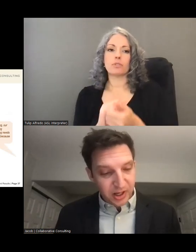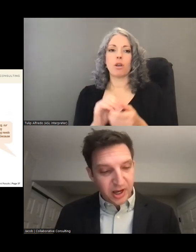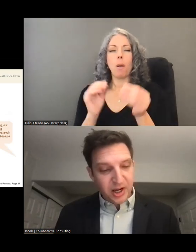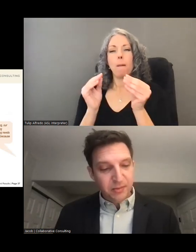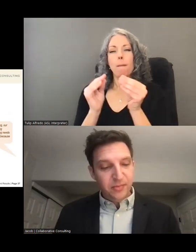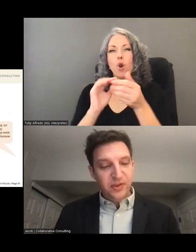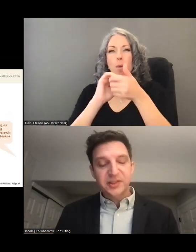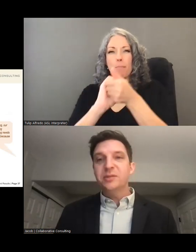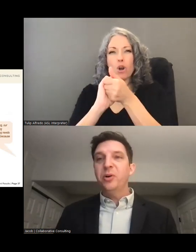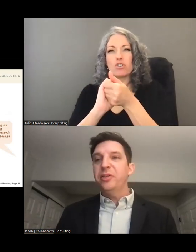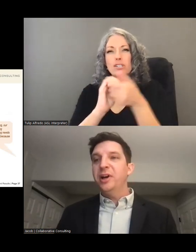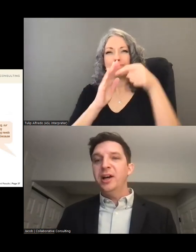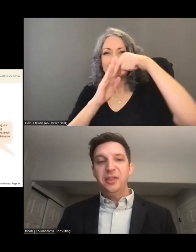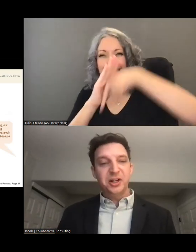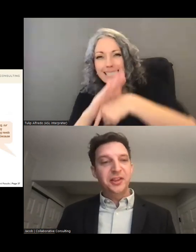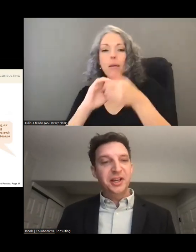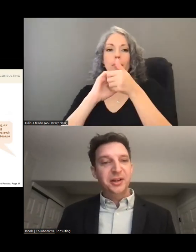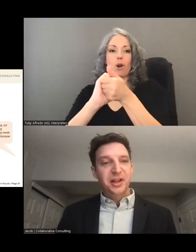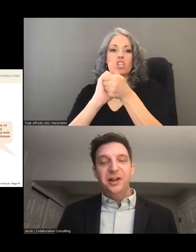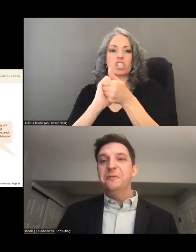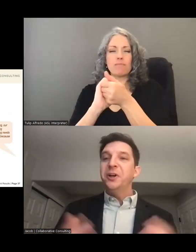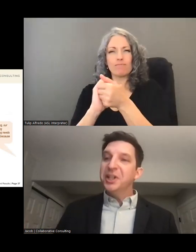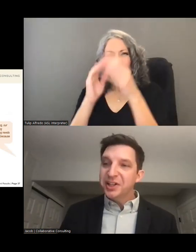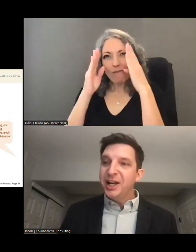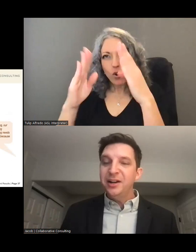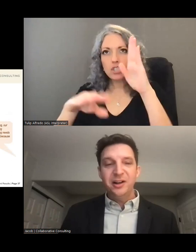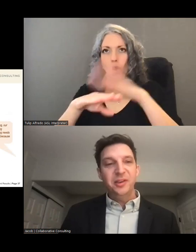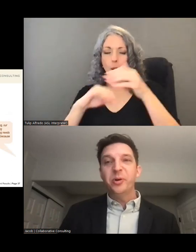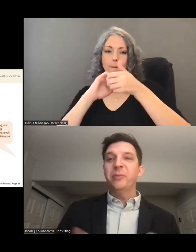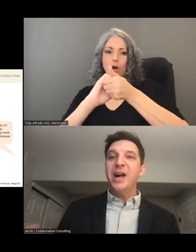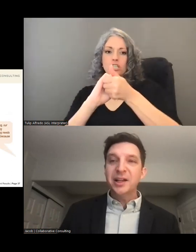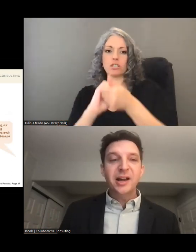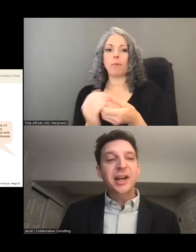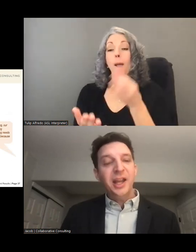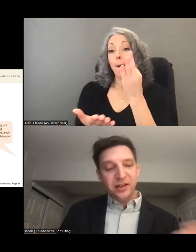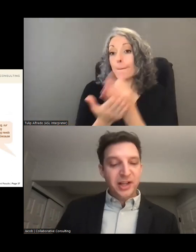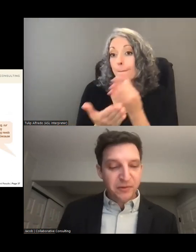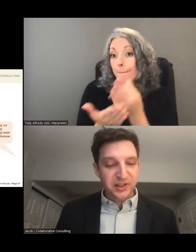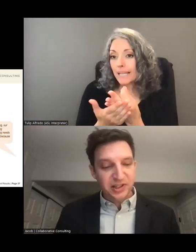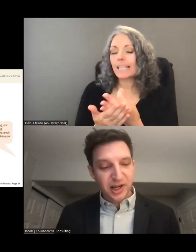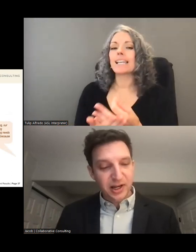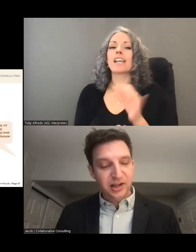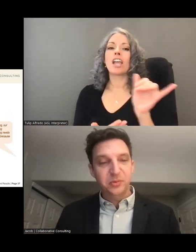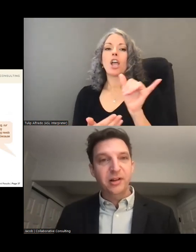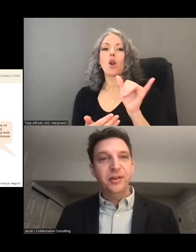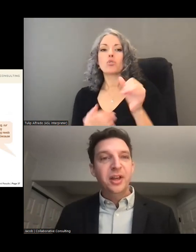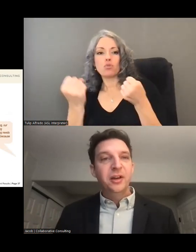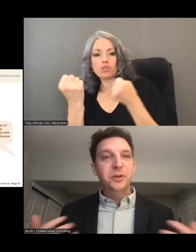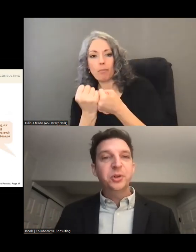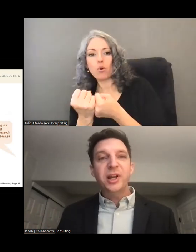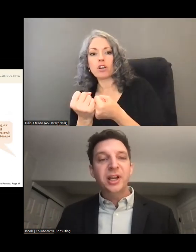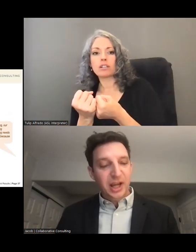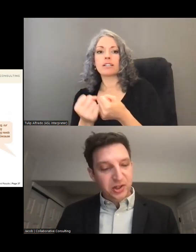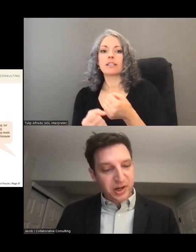driven. This is both, I think, on the funding side, on the programmatic side, and on the advocacy side as well.